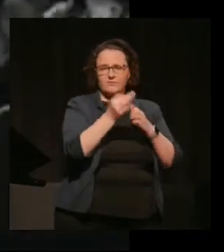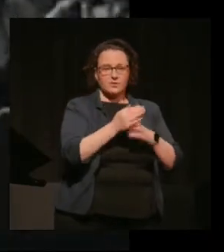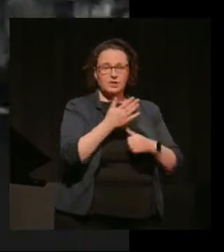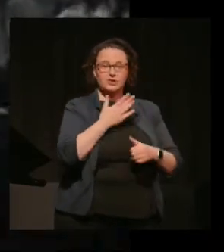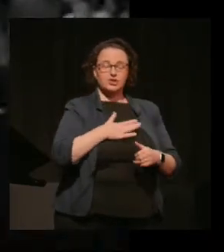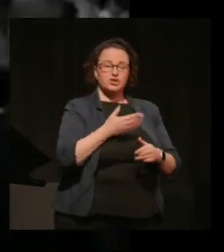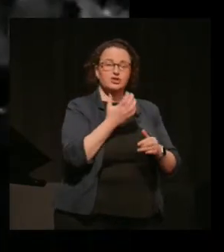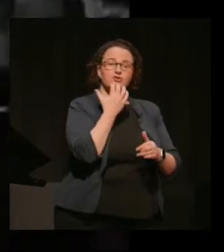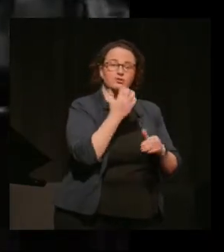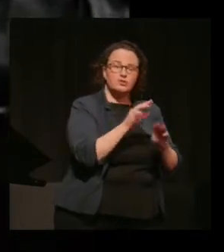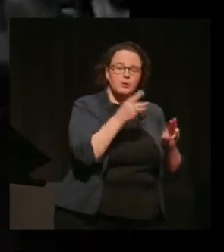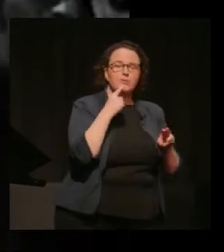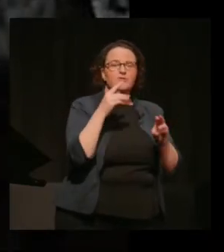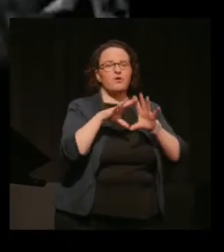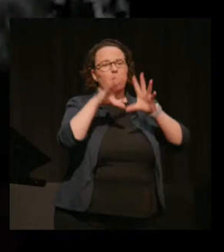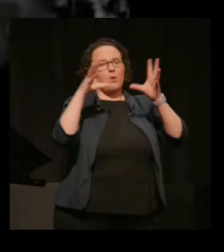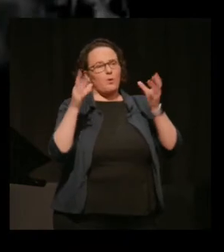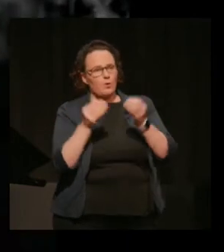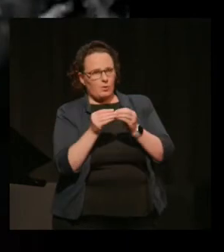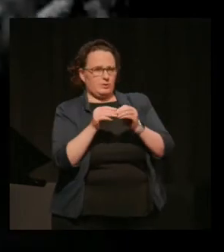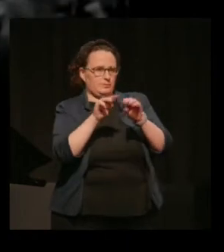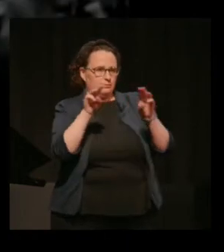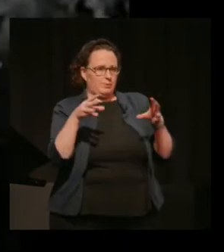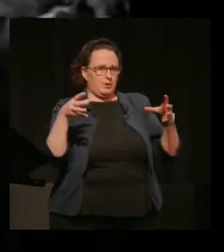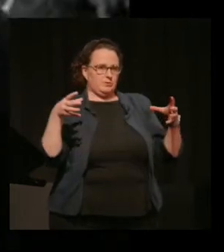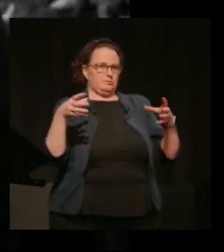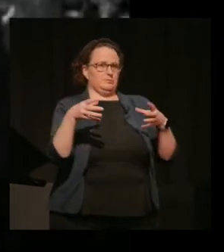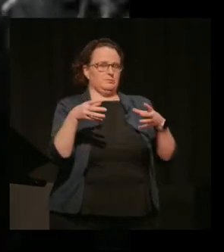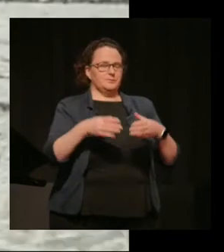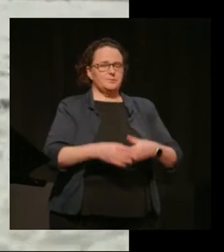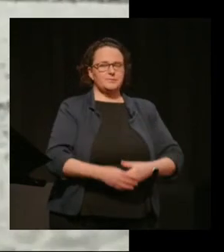people, but for mankind as a whole.